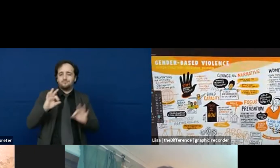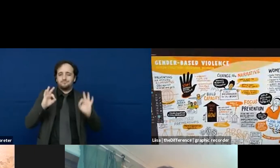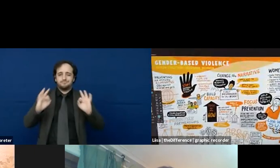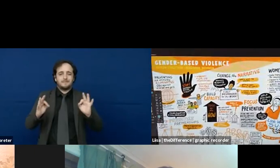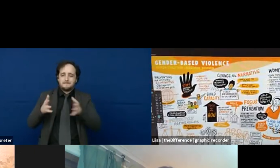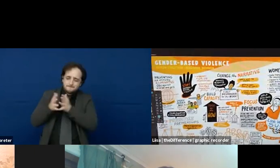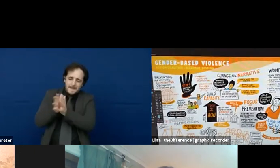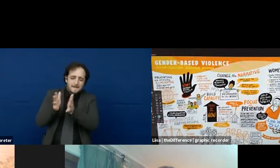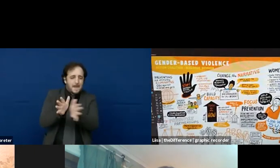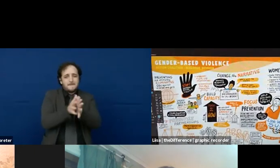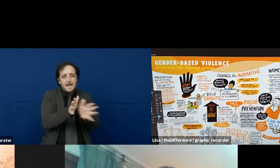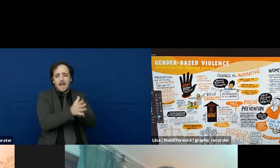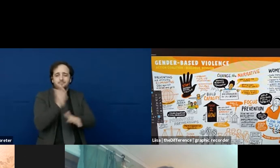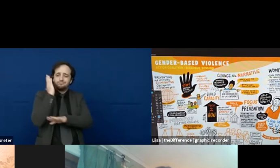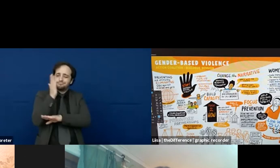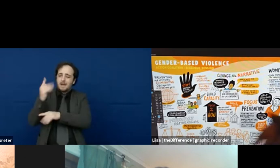to